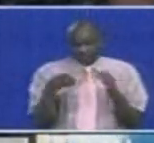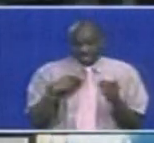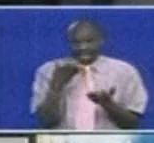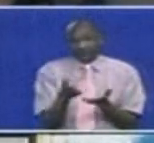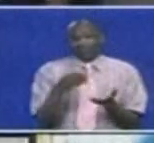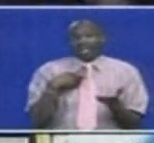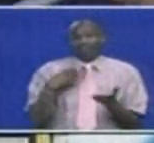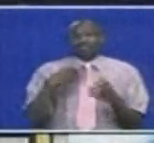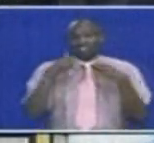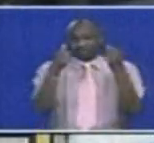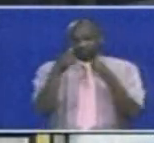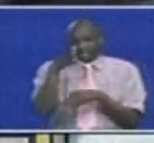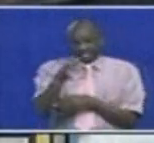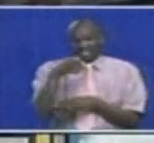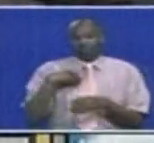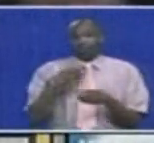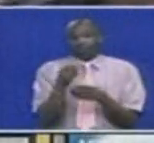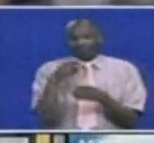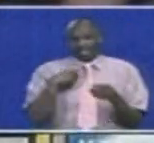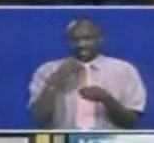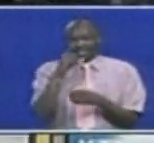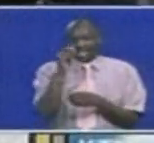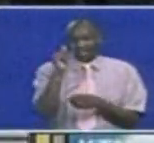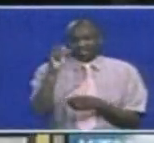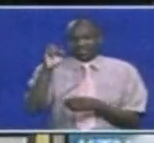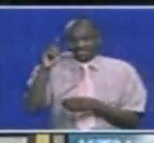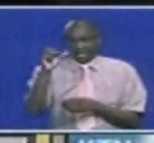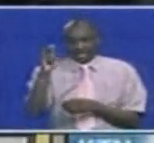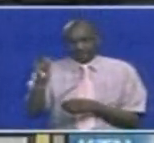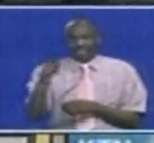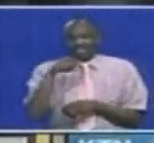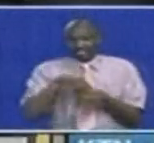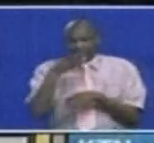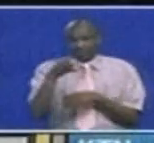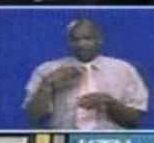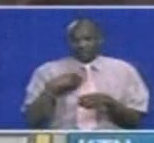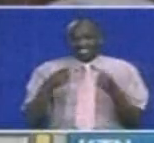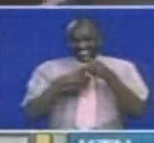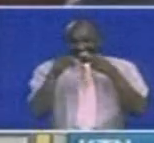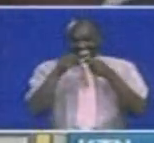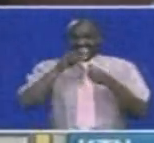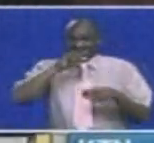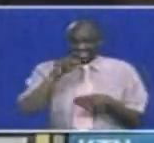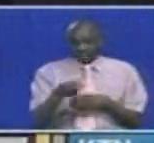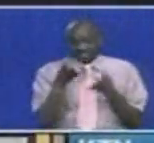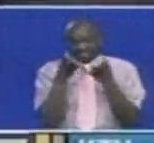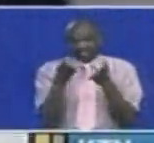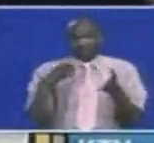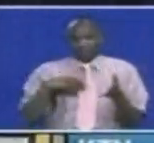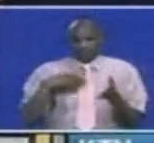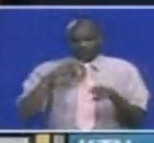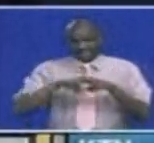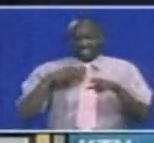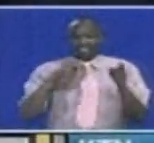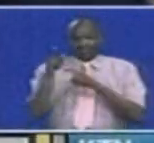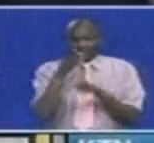Continental Soccer Championship second leg qualifiers in Dar es Salaam. Azzurri's match is slated for 60,000 capacity seats at Safaricom Stadium.